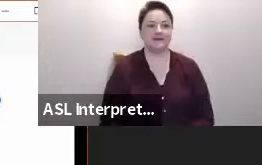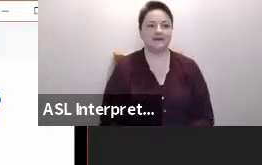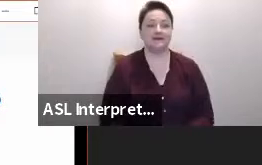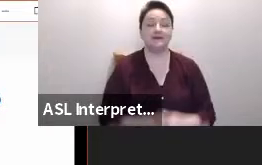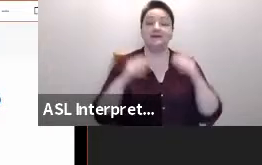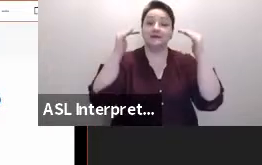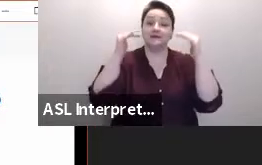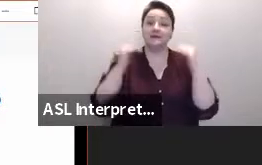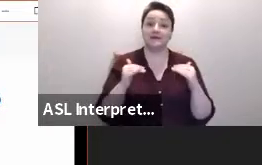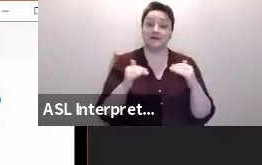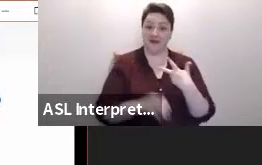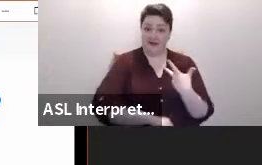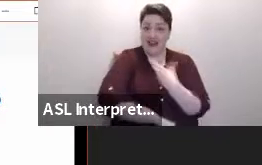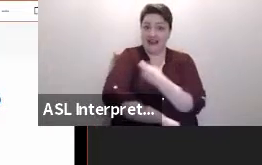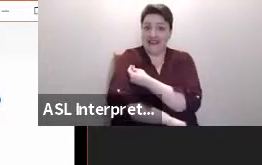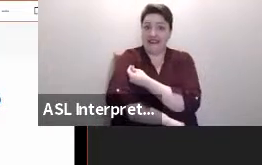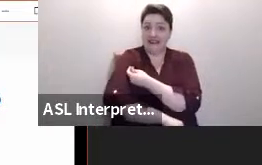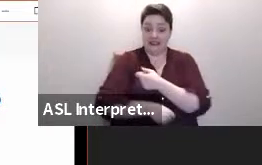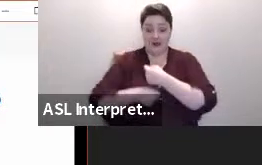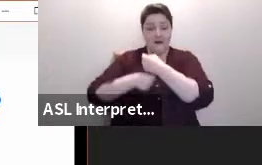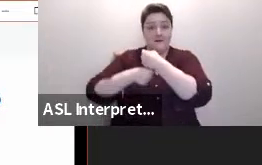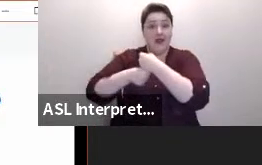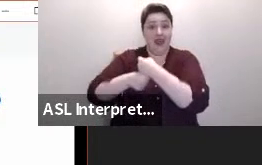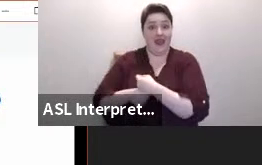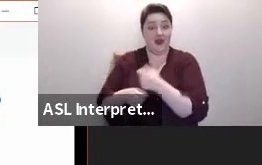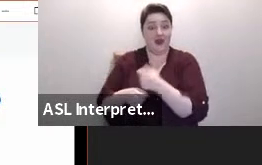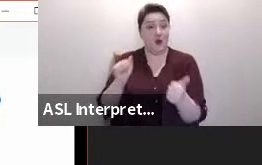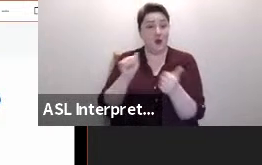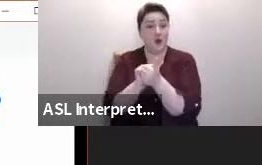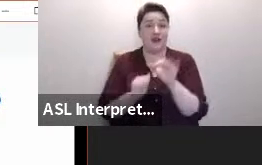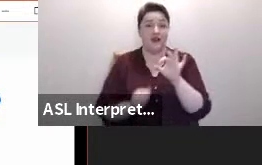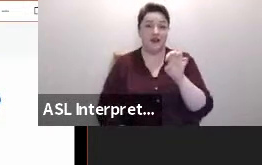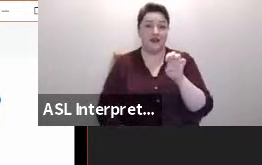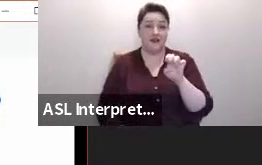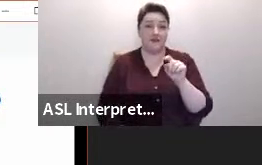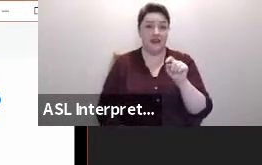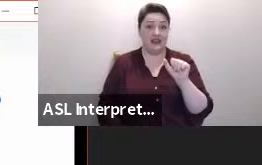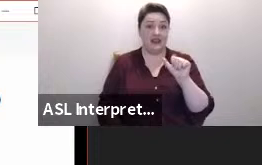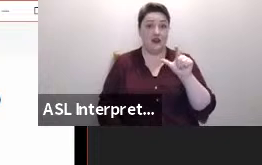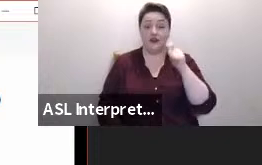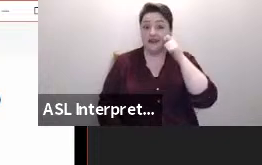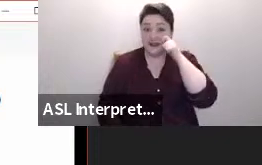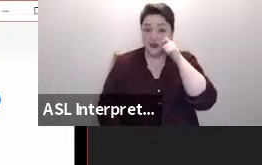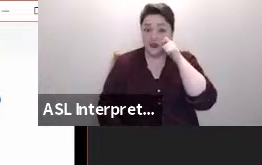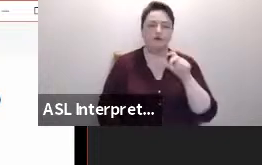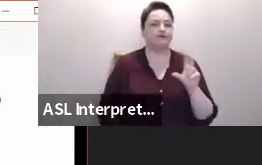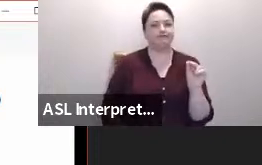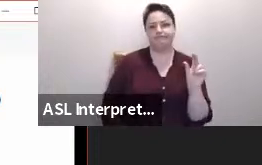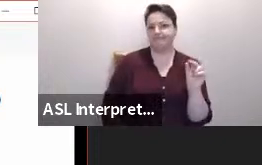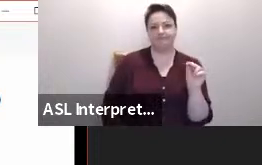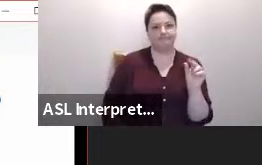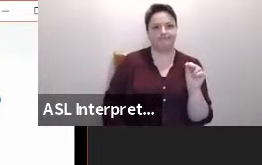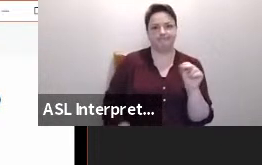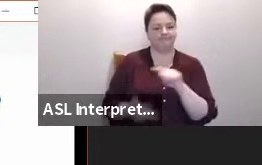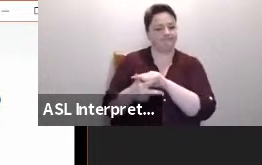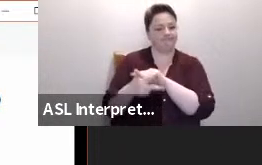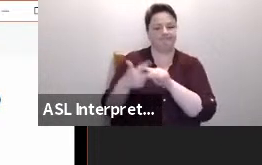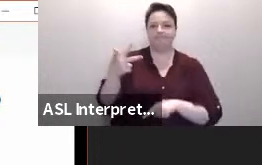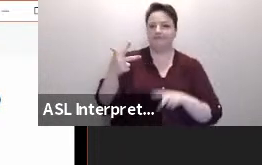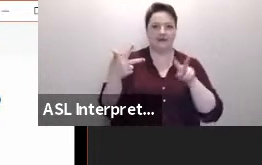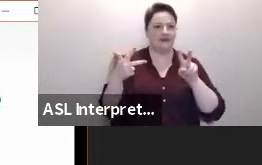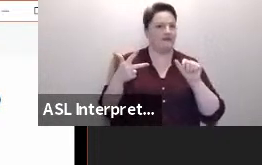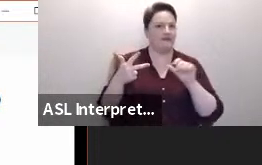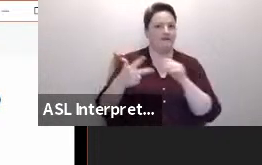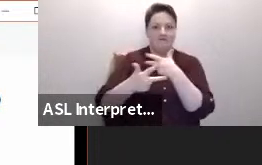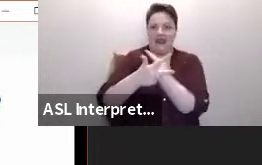Do these vaccines have a fetal tissue in them? There is no fetal tissue in any of these vaccines.